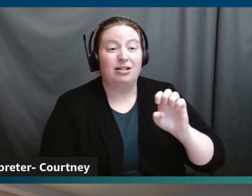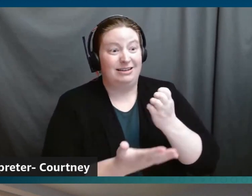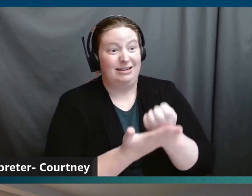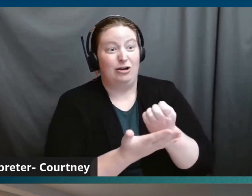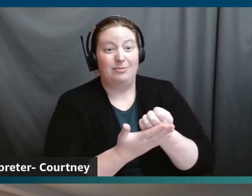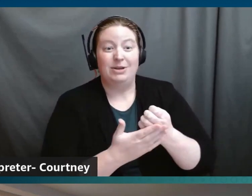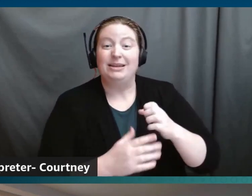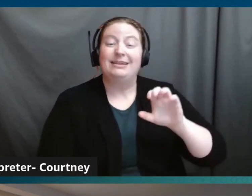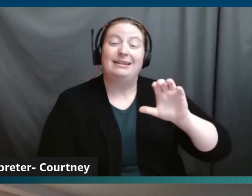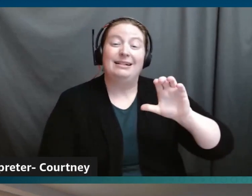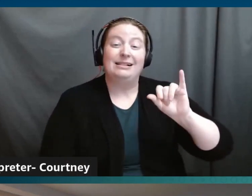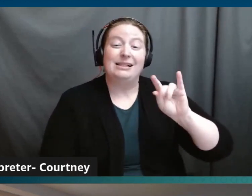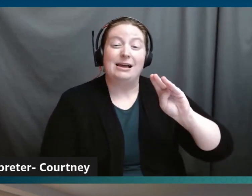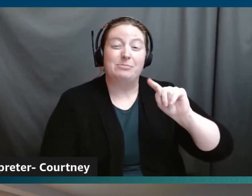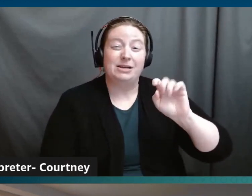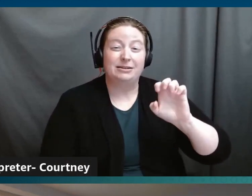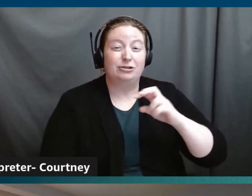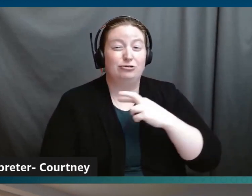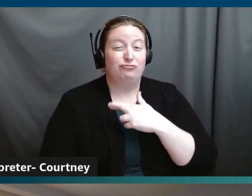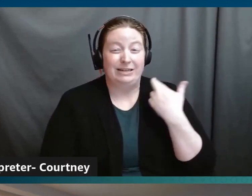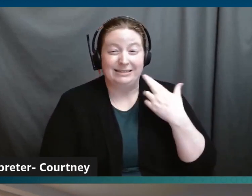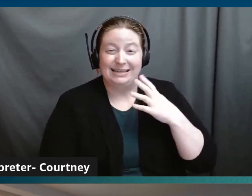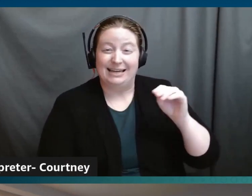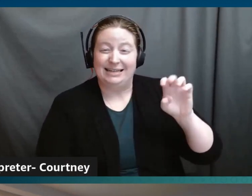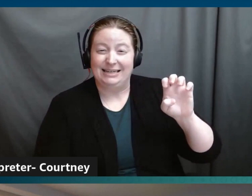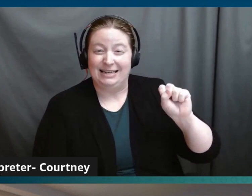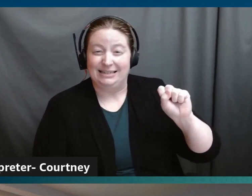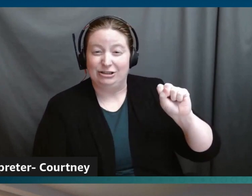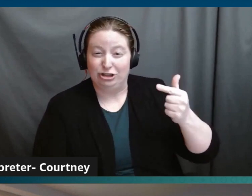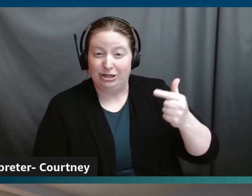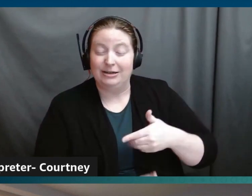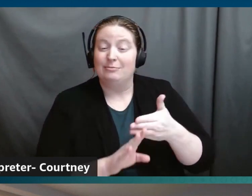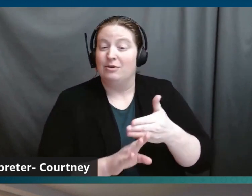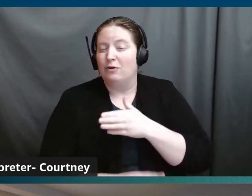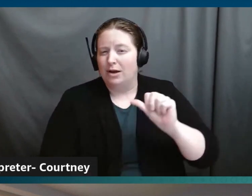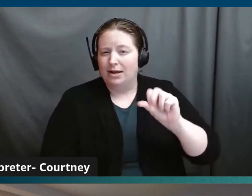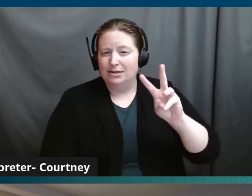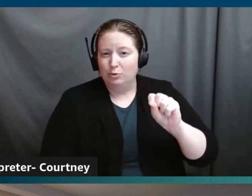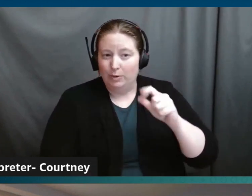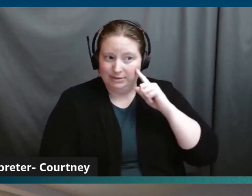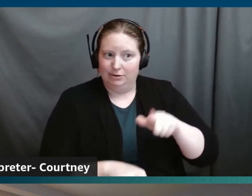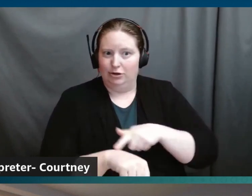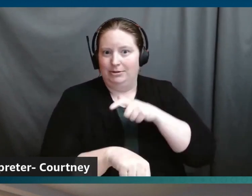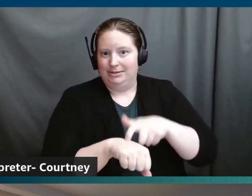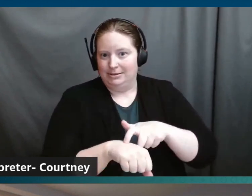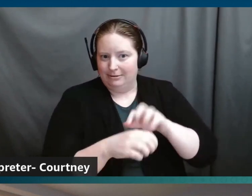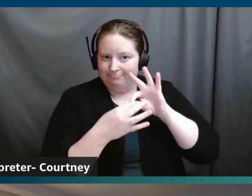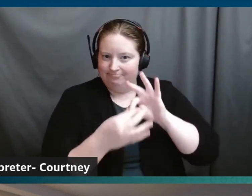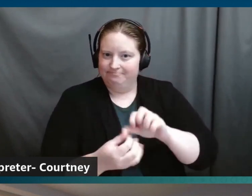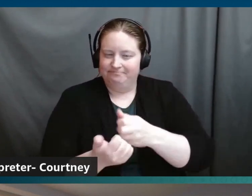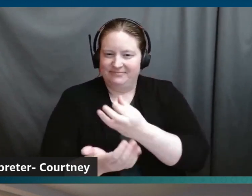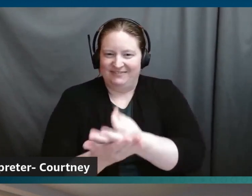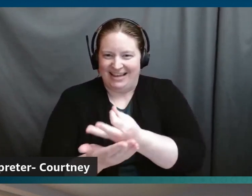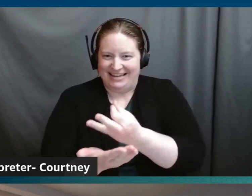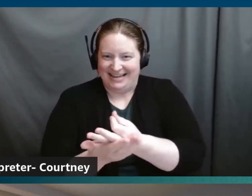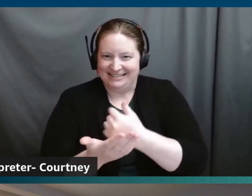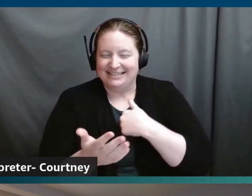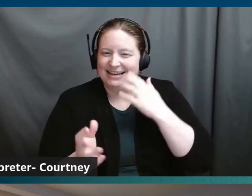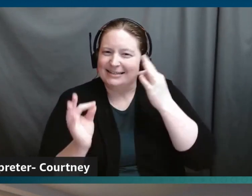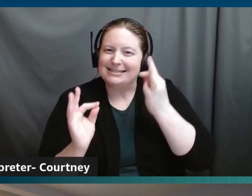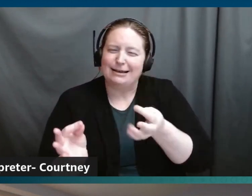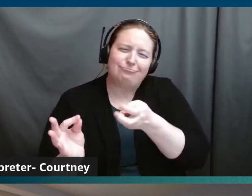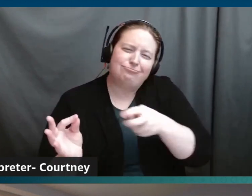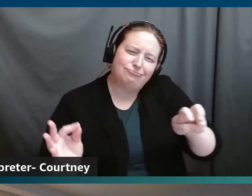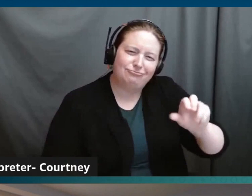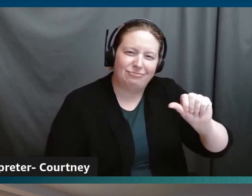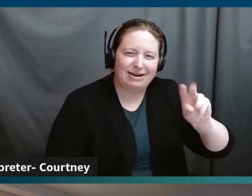ESG. Prior to AWS, I had a long career in finance, and I decided to come here because I